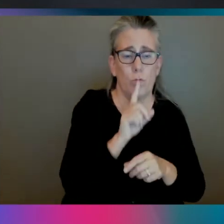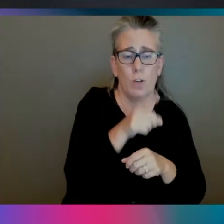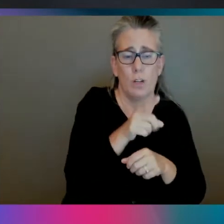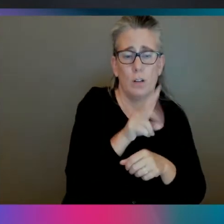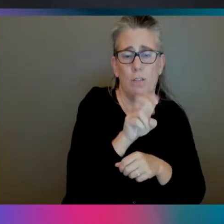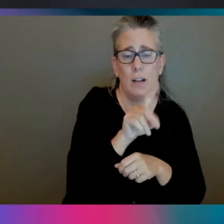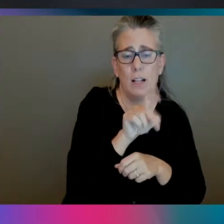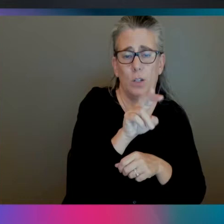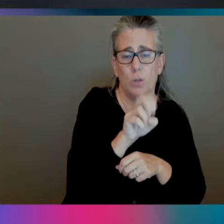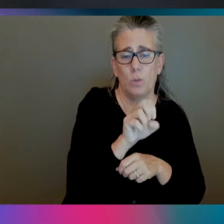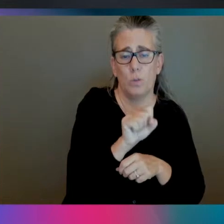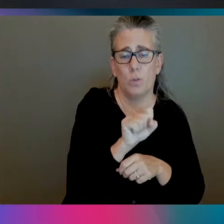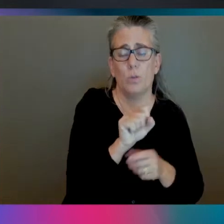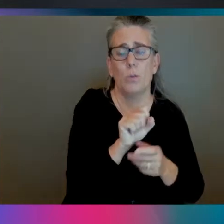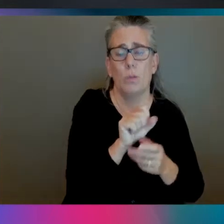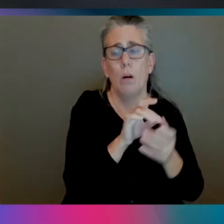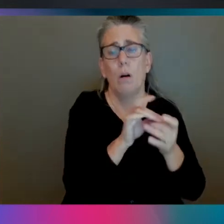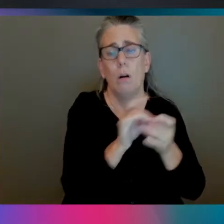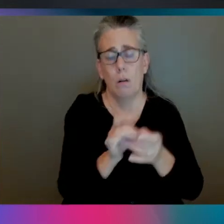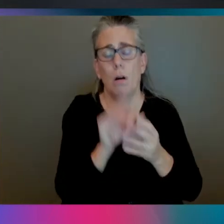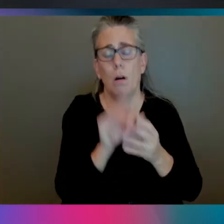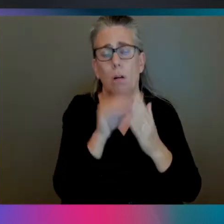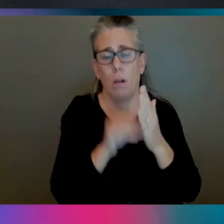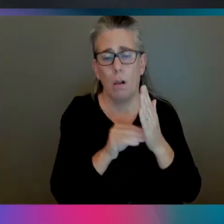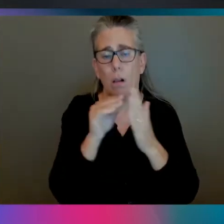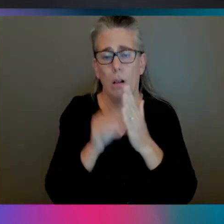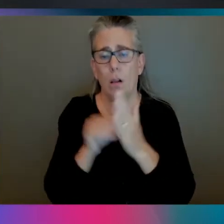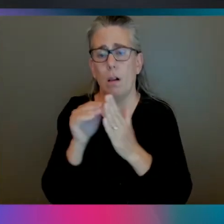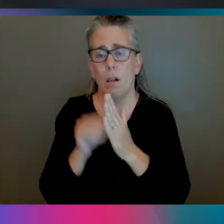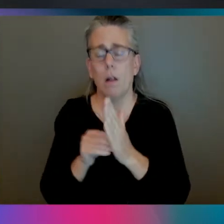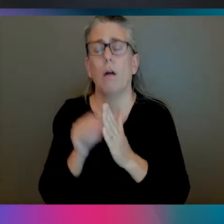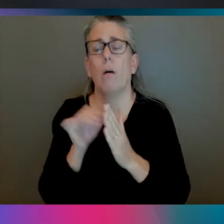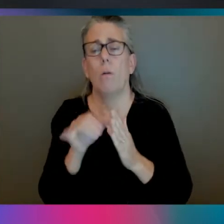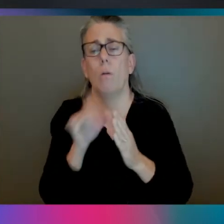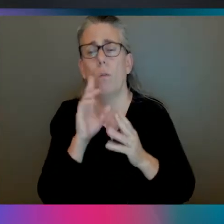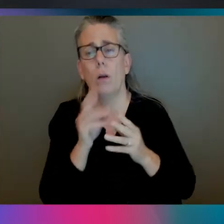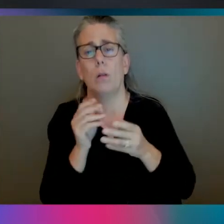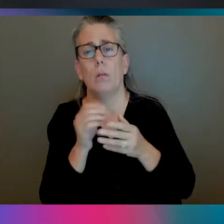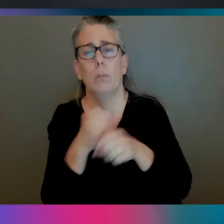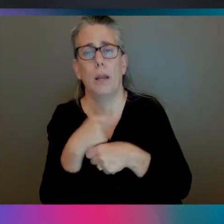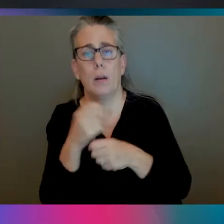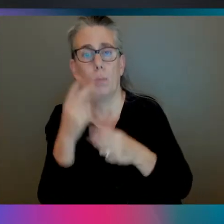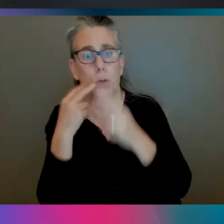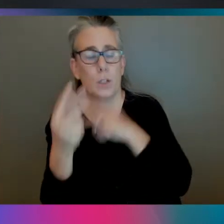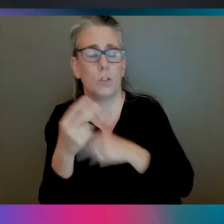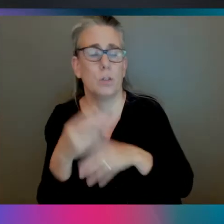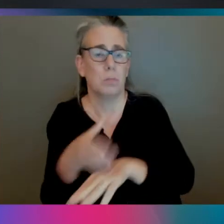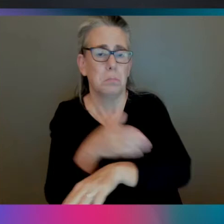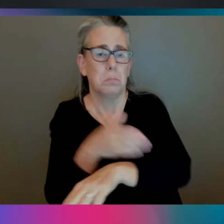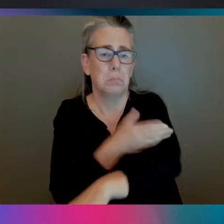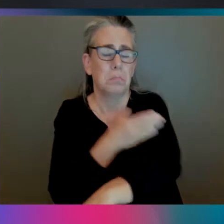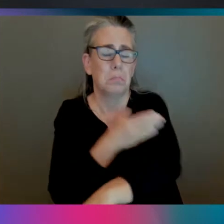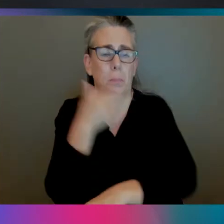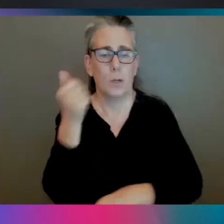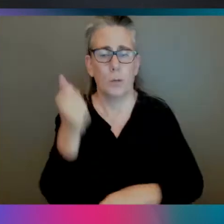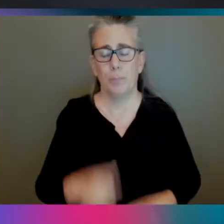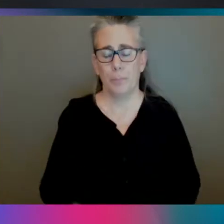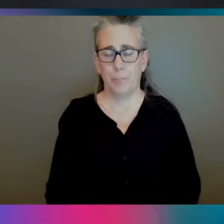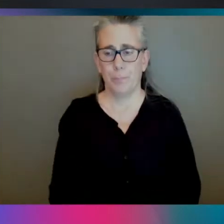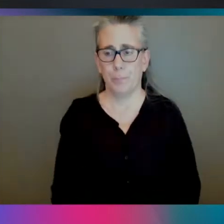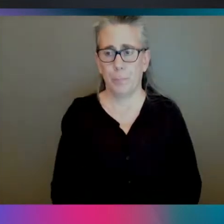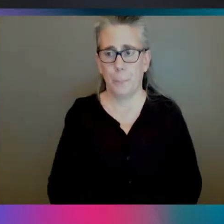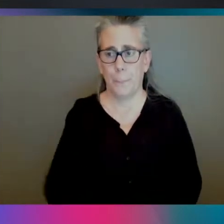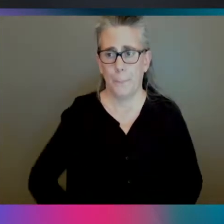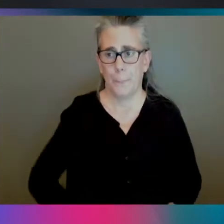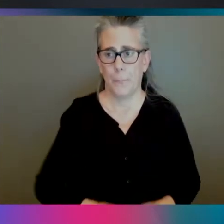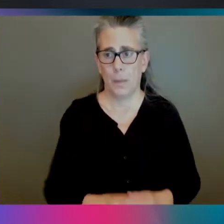right. Yeah, and we're going to come up to evaluations here in a second, aren't you? Aren't you good? All right. Yeah, so I mean that's important to understand